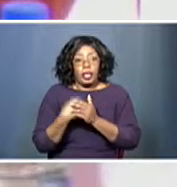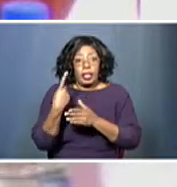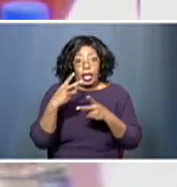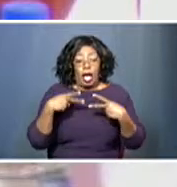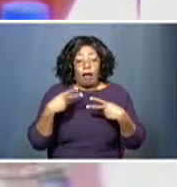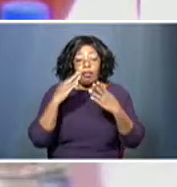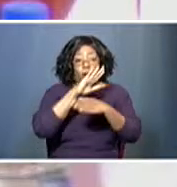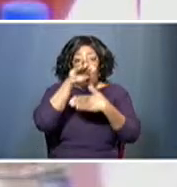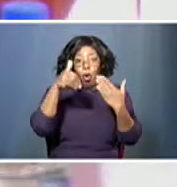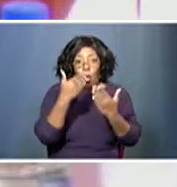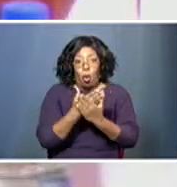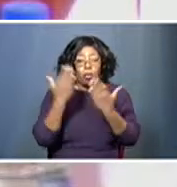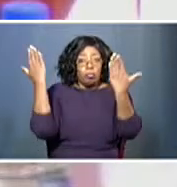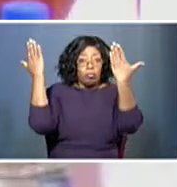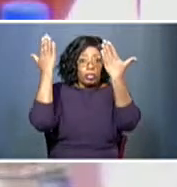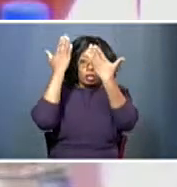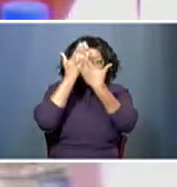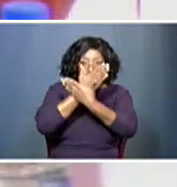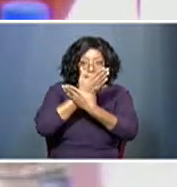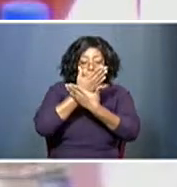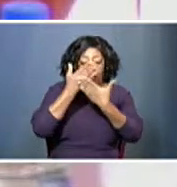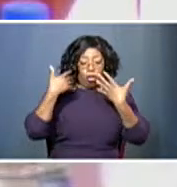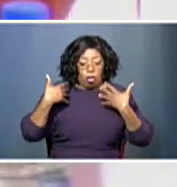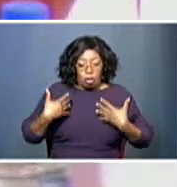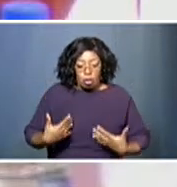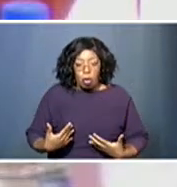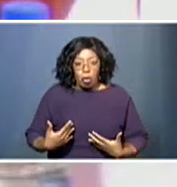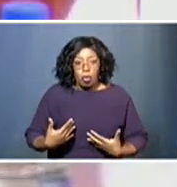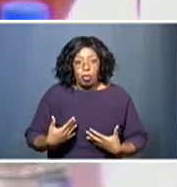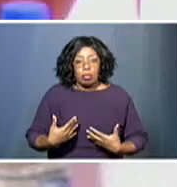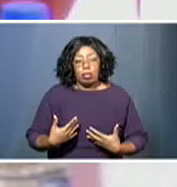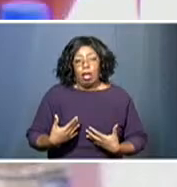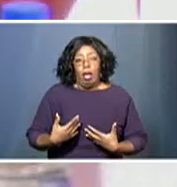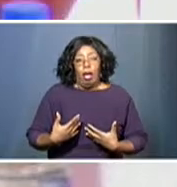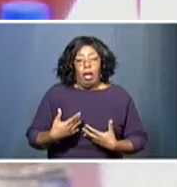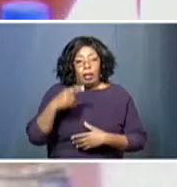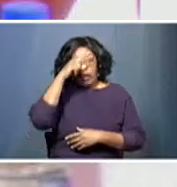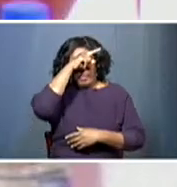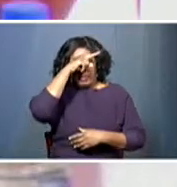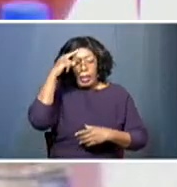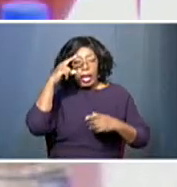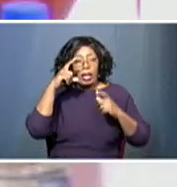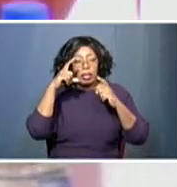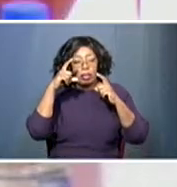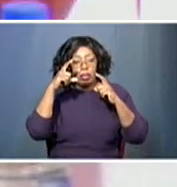all dark clothing, black mask. In all instances,